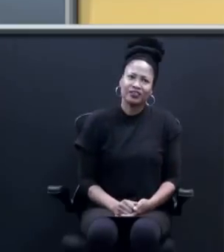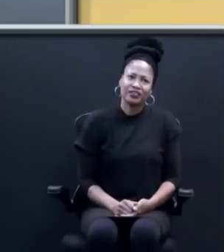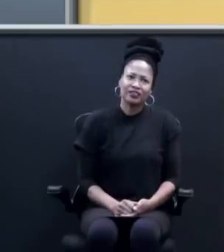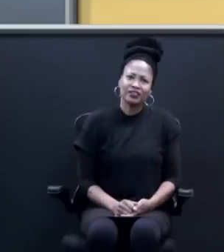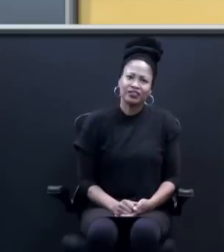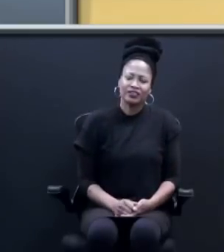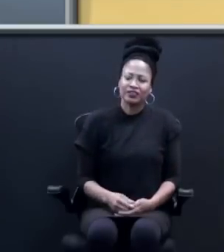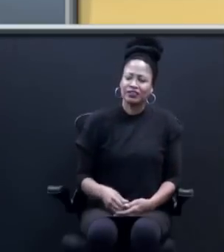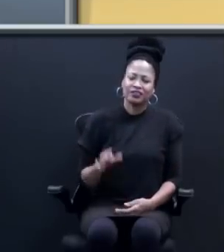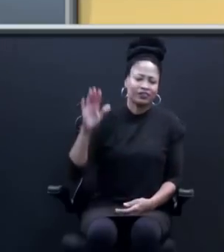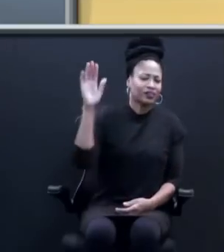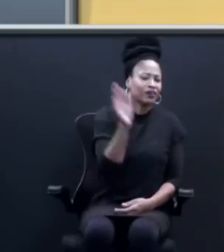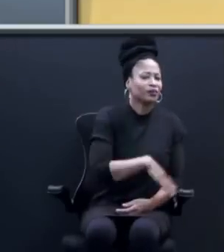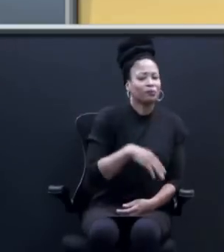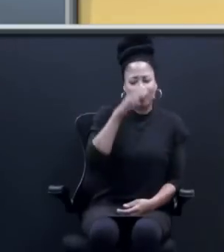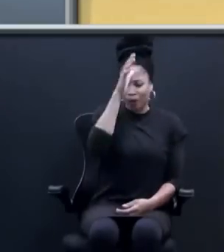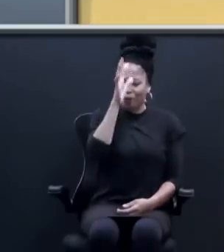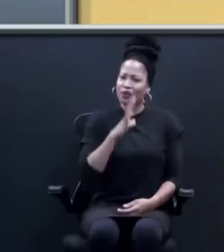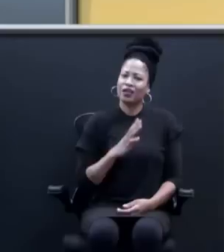on, man.